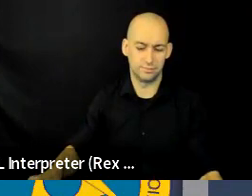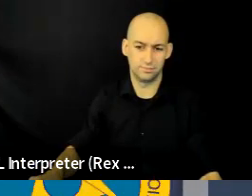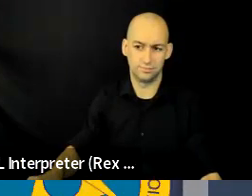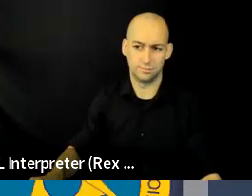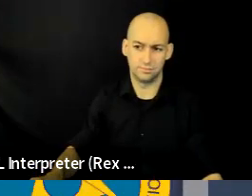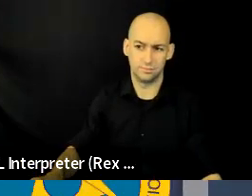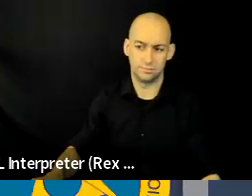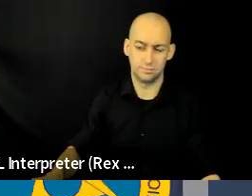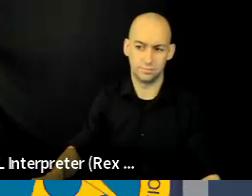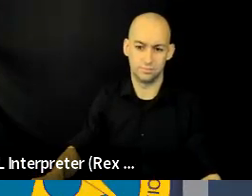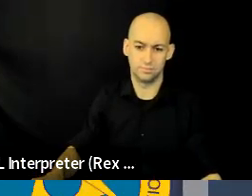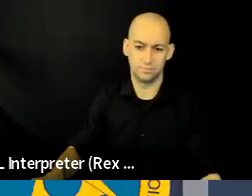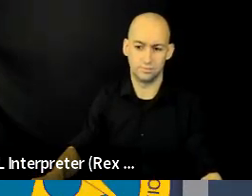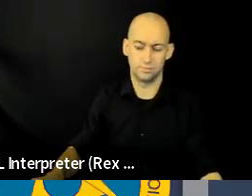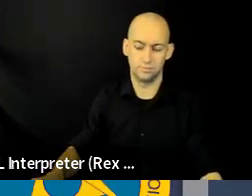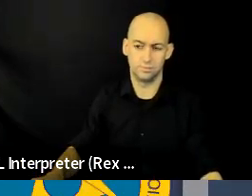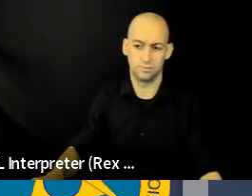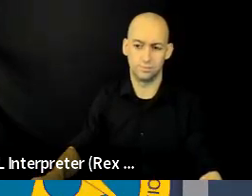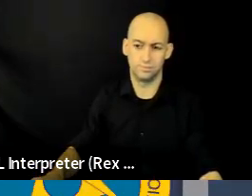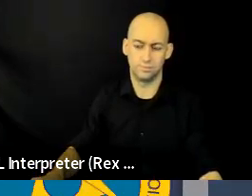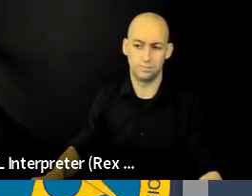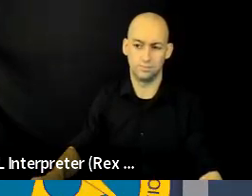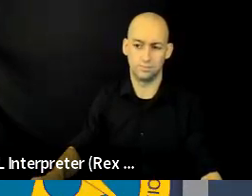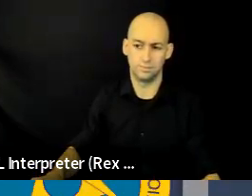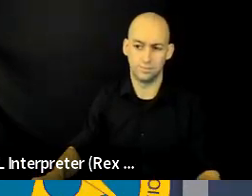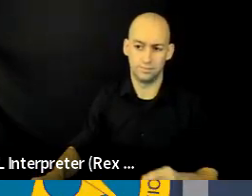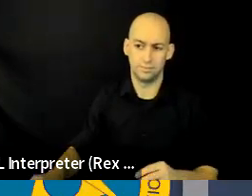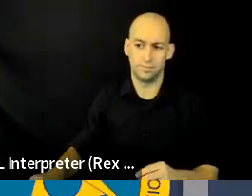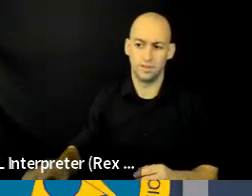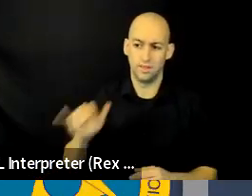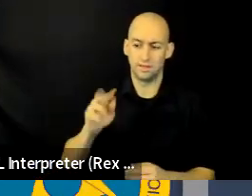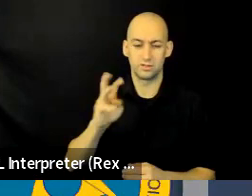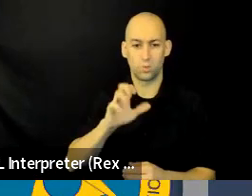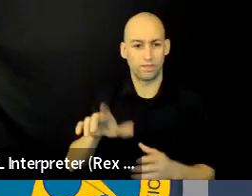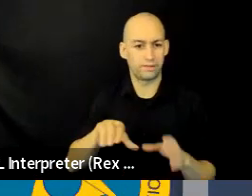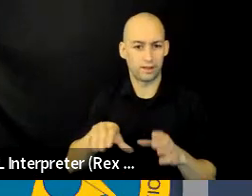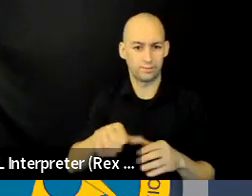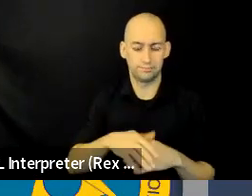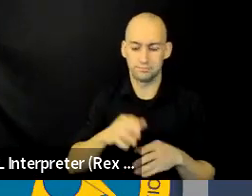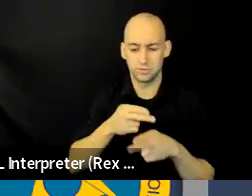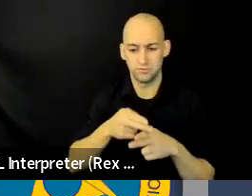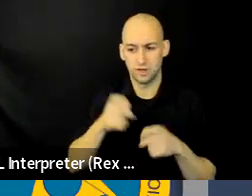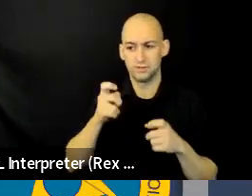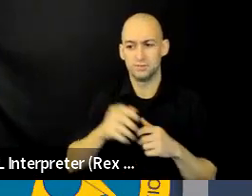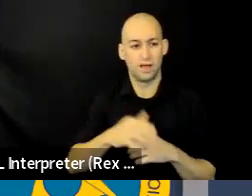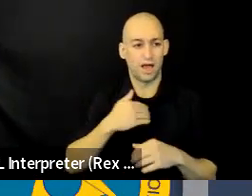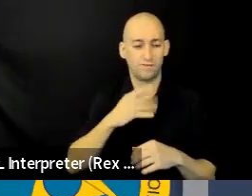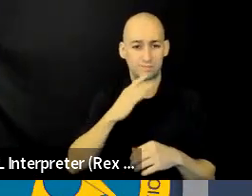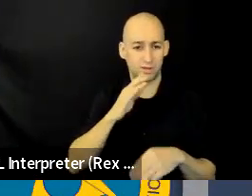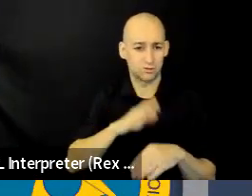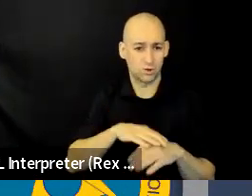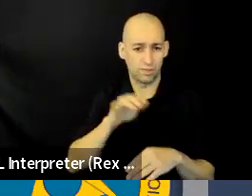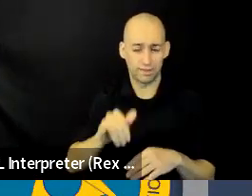Okay. That's the end of your report? That's the end of my report. That was well done. We are keeping these brief. Do we have speakers on item